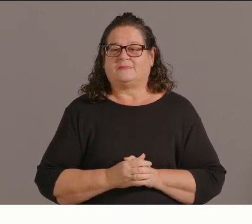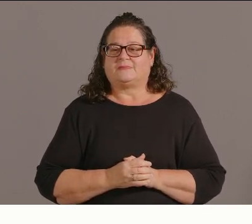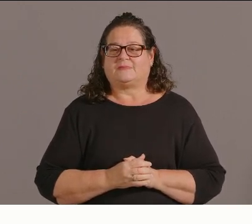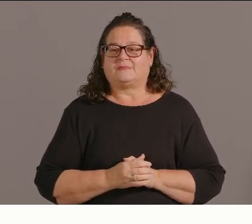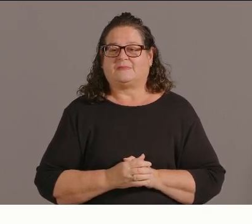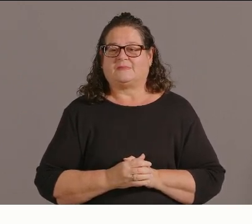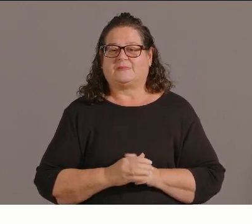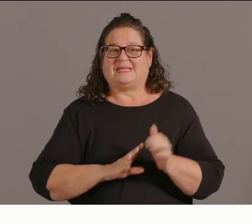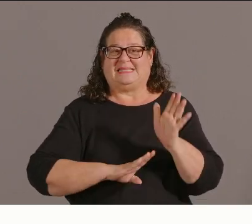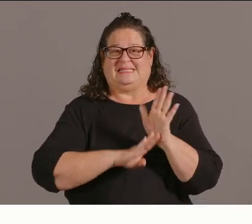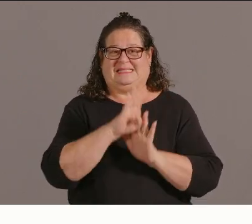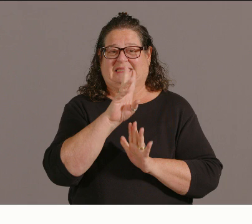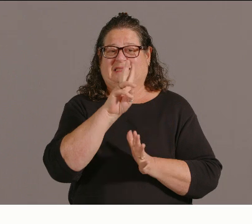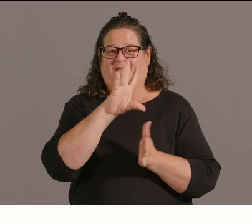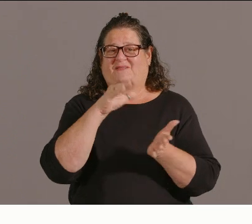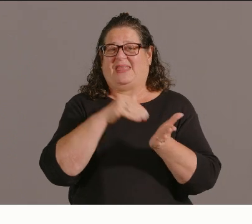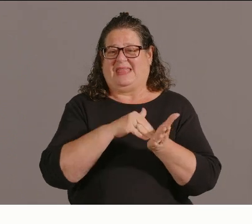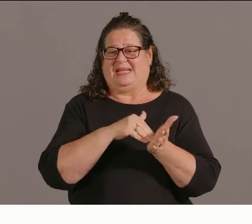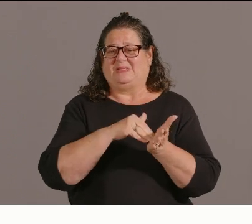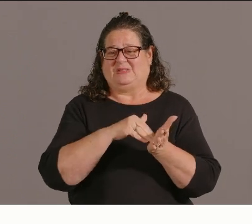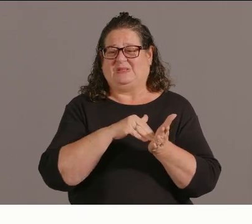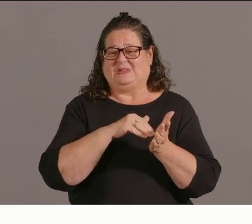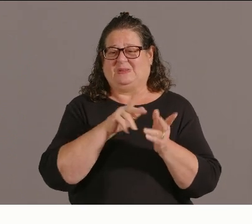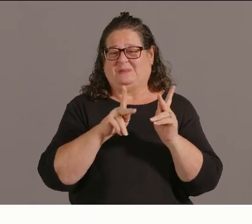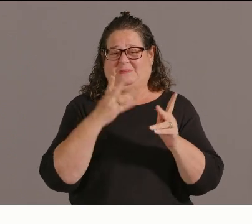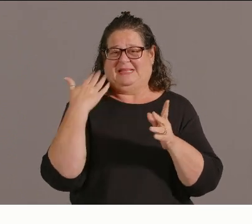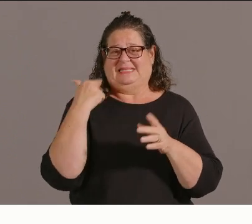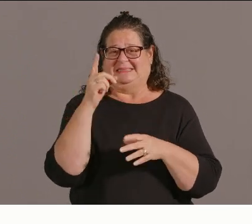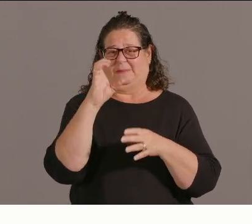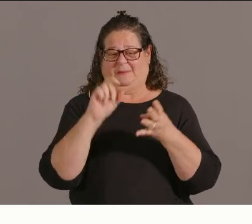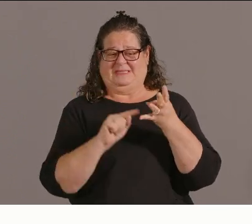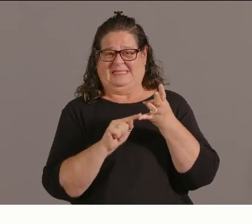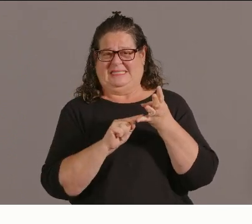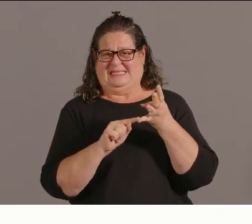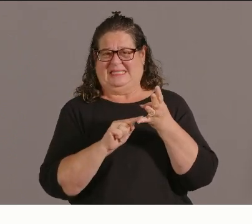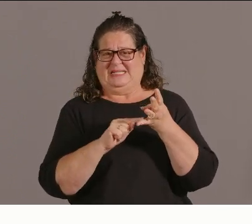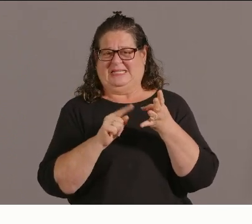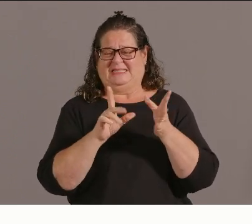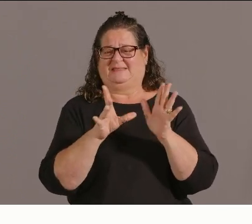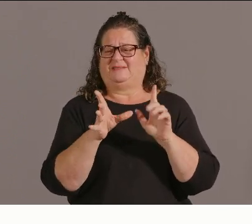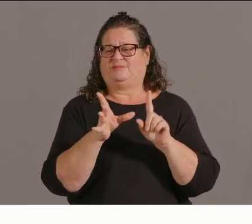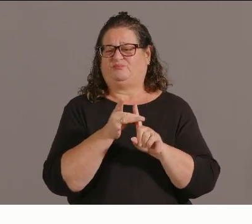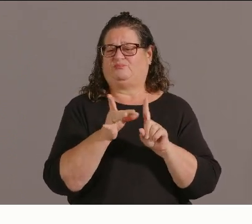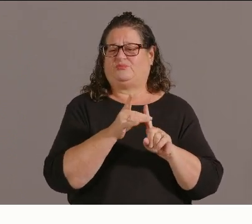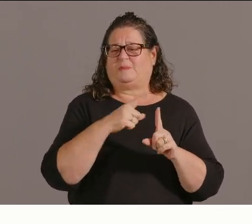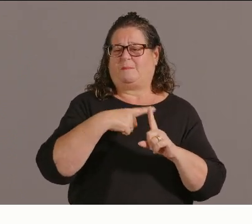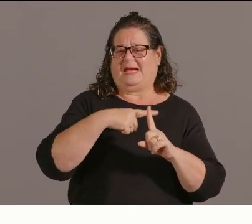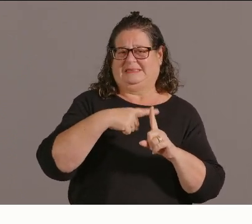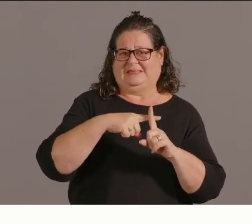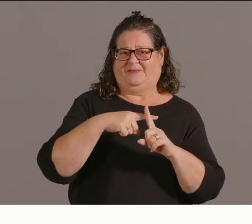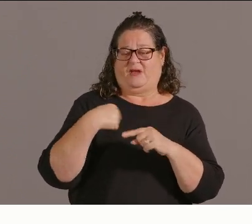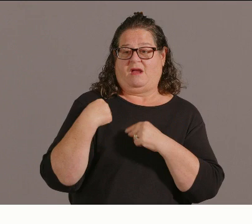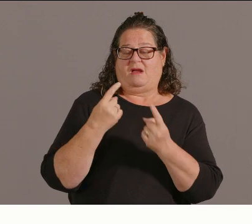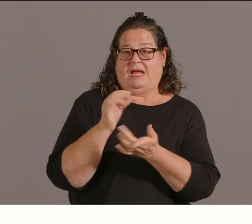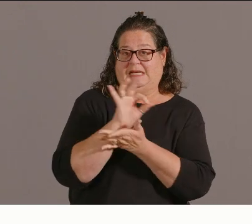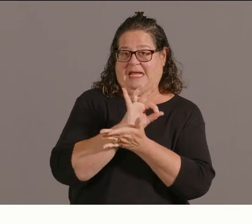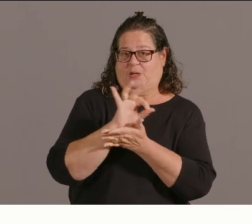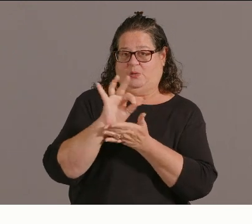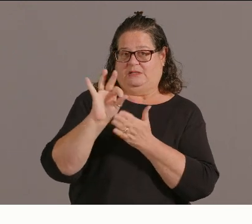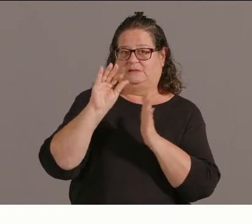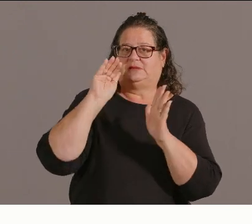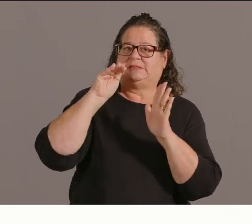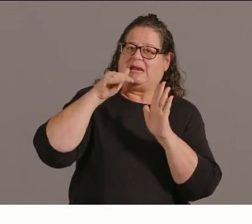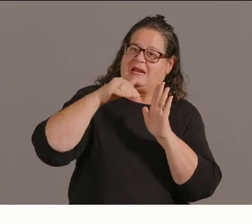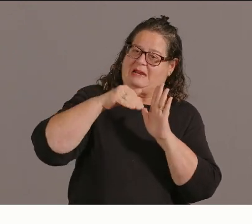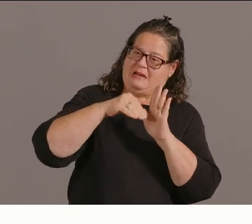cases at the end of December and beginning of July. But for the last 9 weeks, you can see that we've seen a steady decline